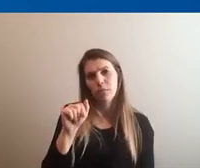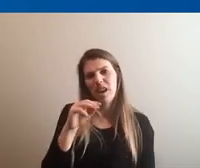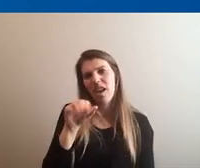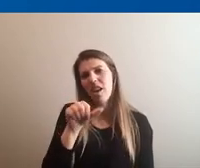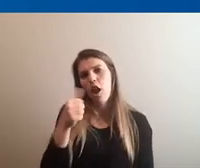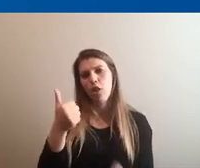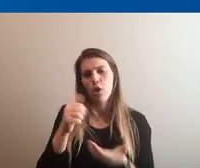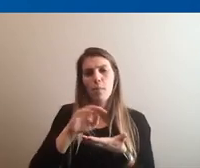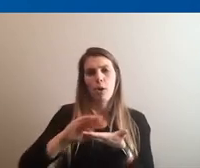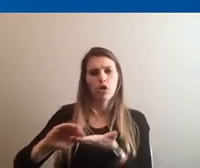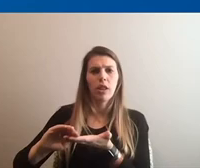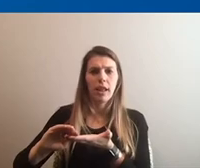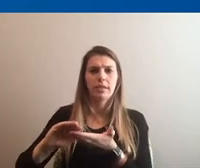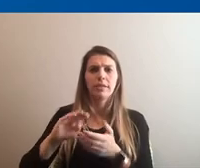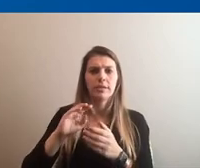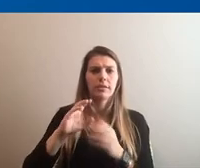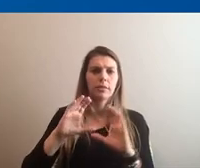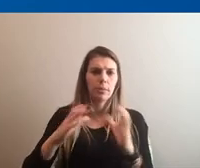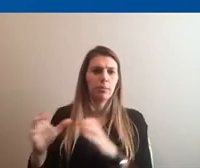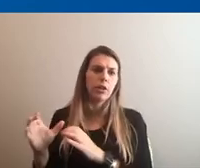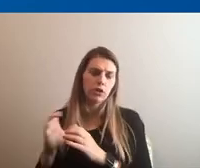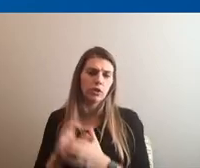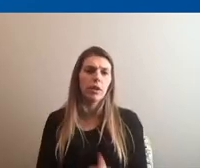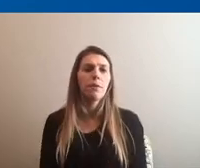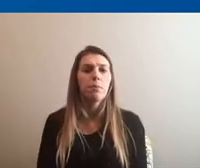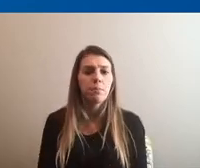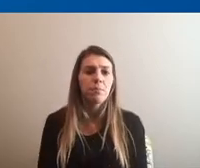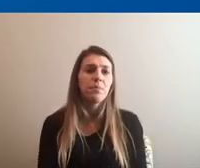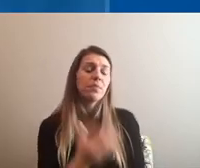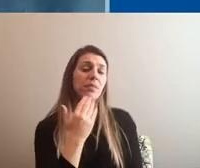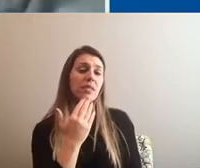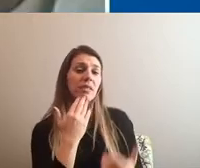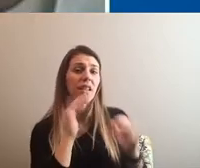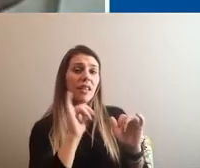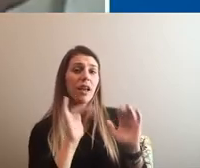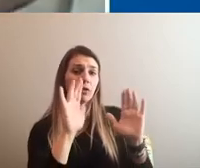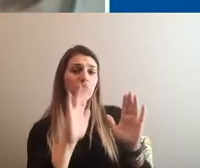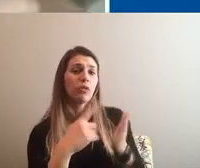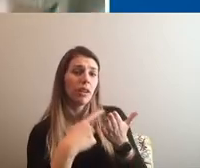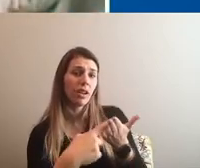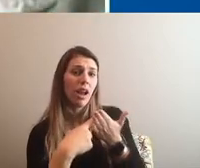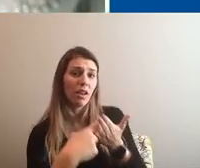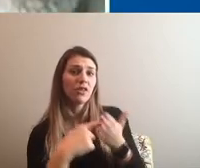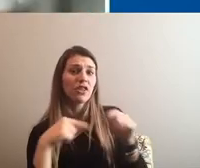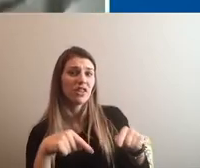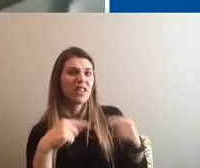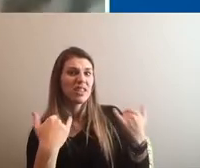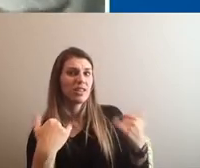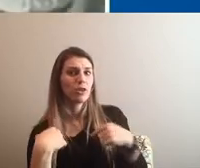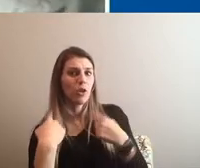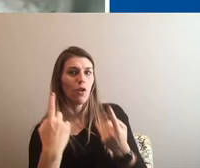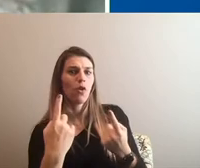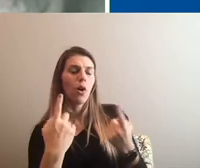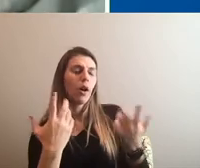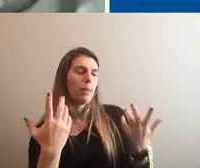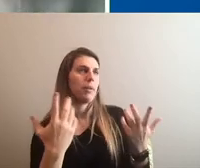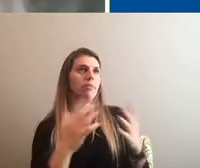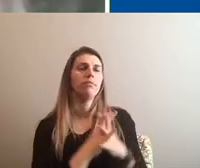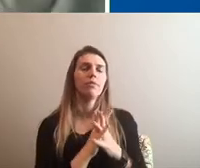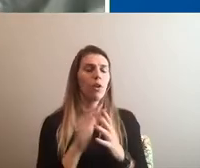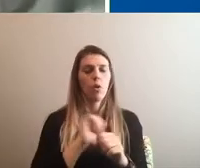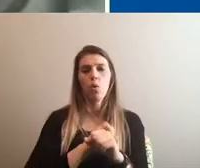marginalized populations? Thanks very much. What a fascinating conversation this has been. I think it goes without saying that COVID